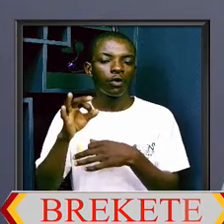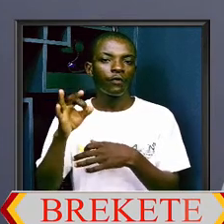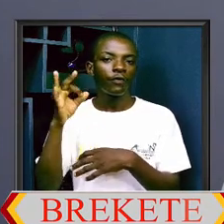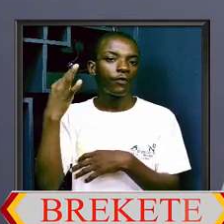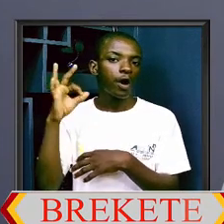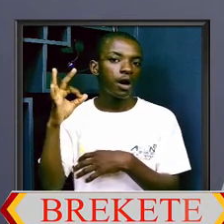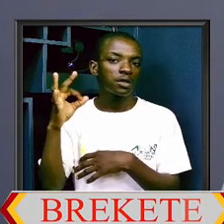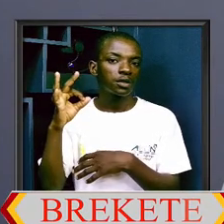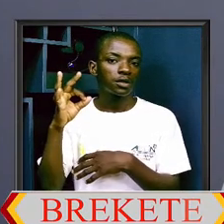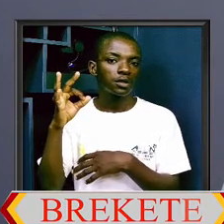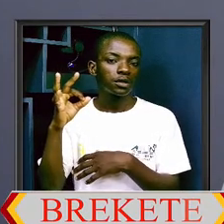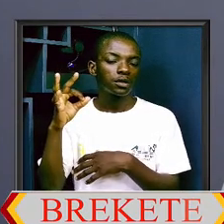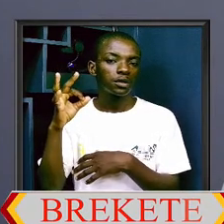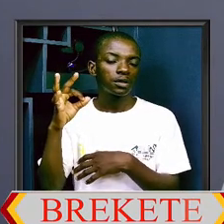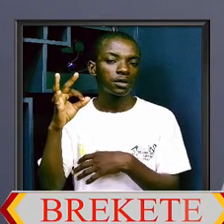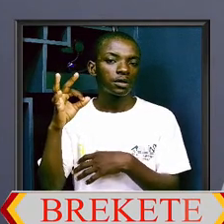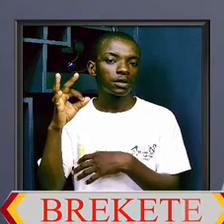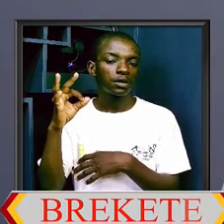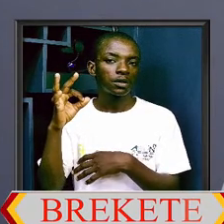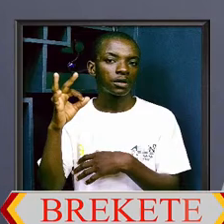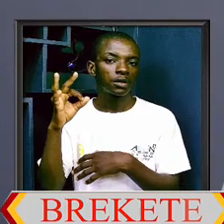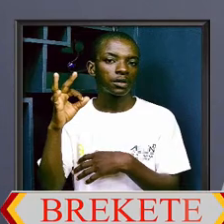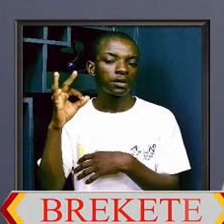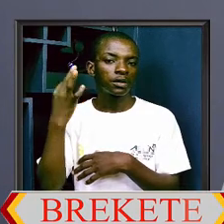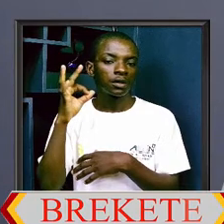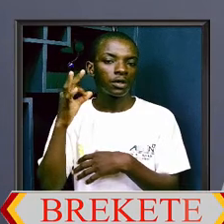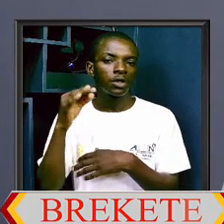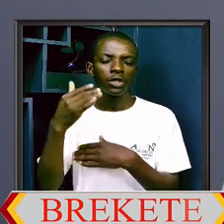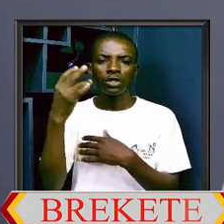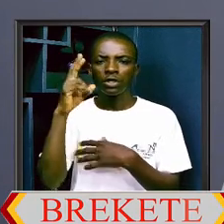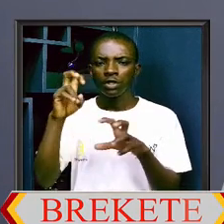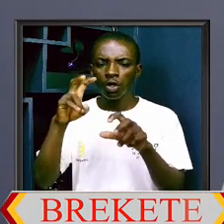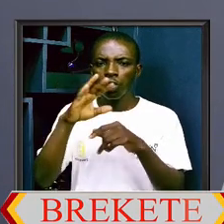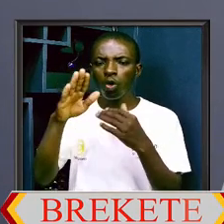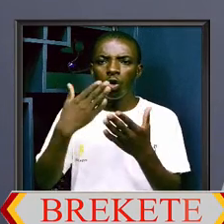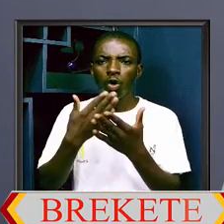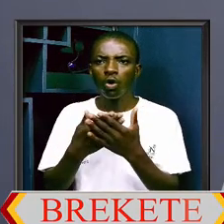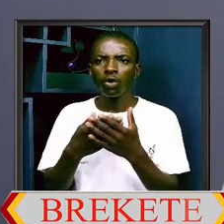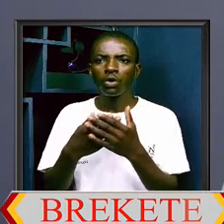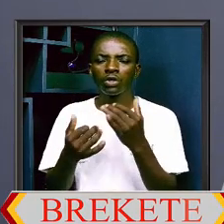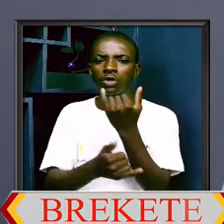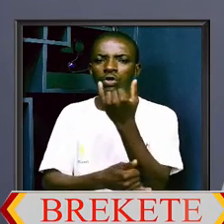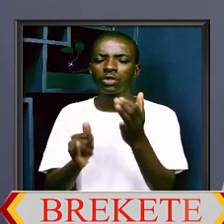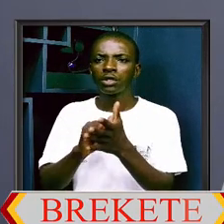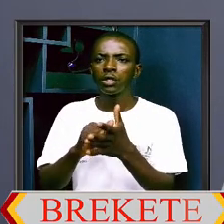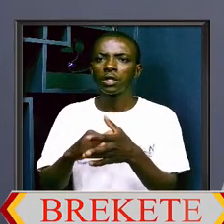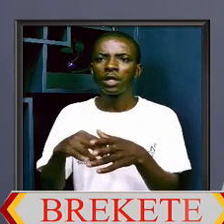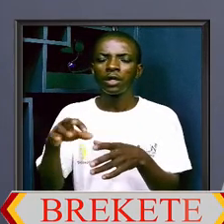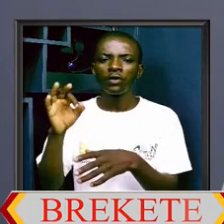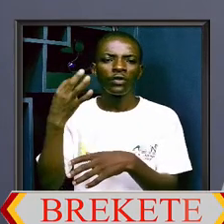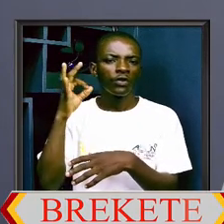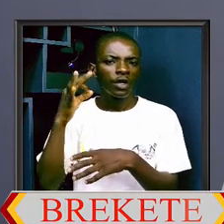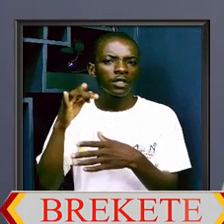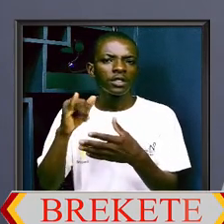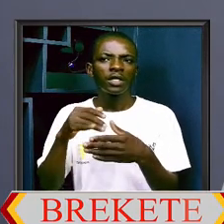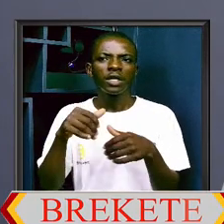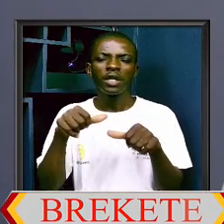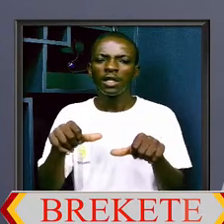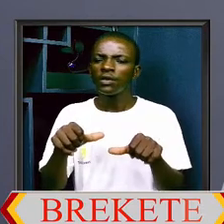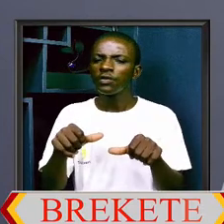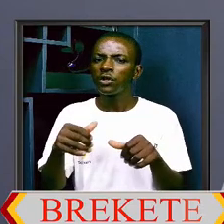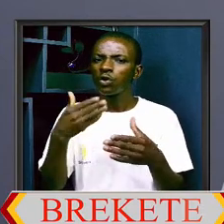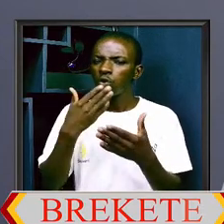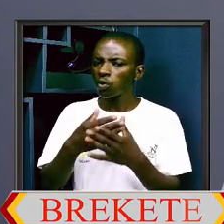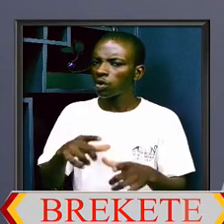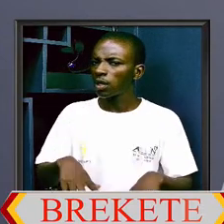of France make check all the countries where Now France colonized them are they living a good life